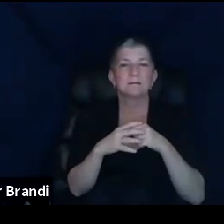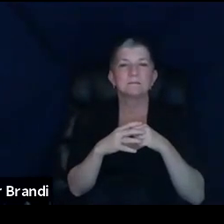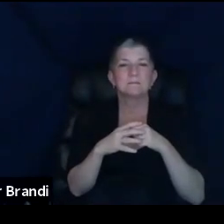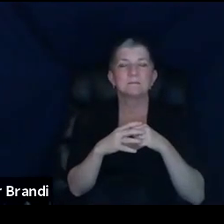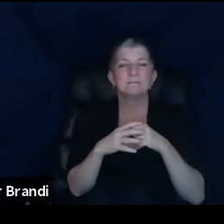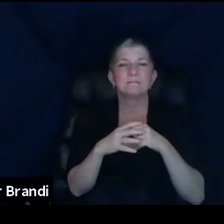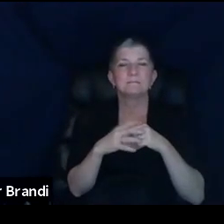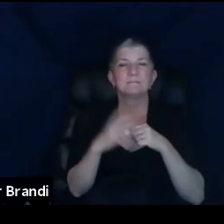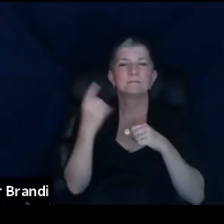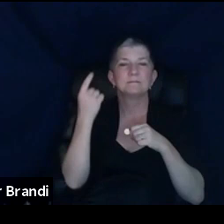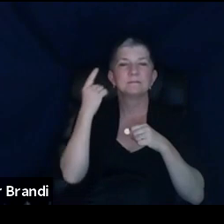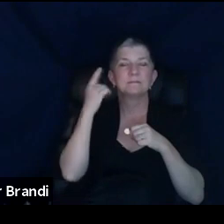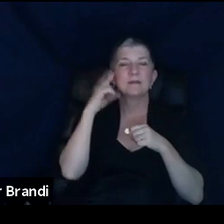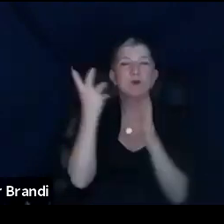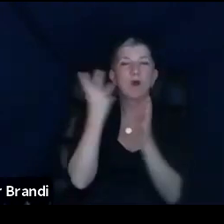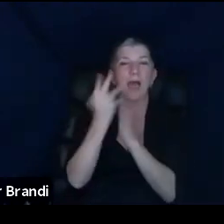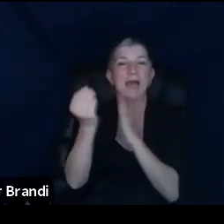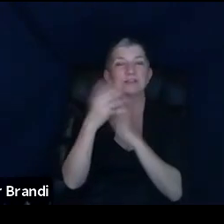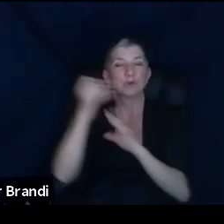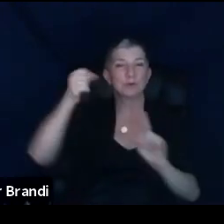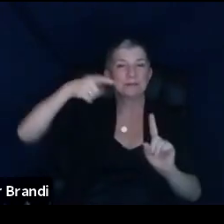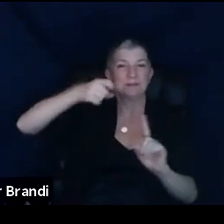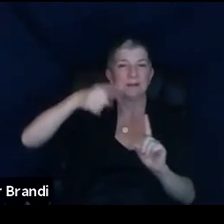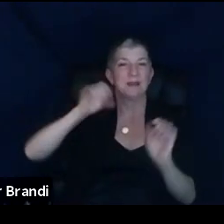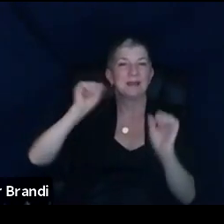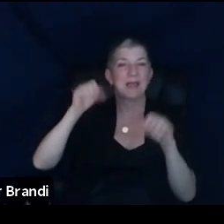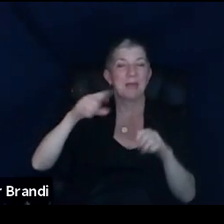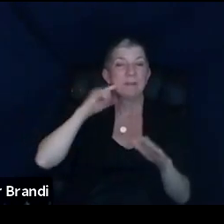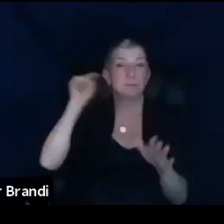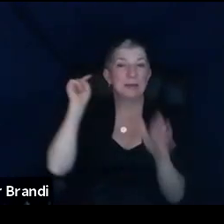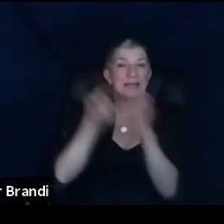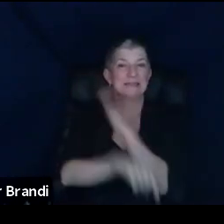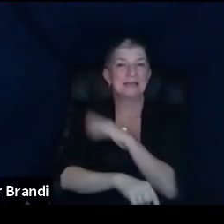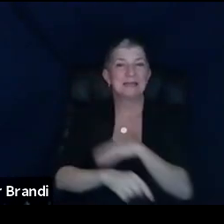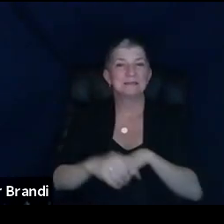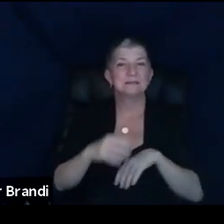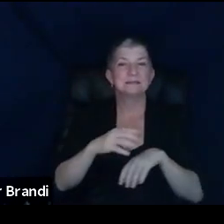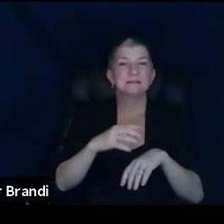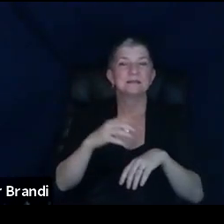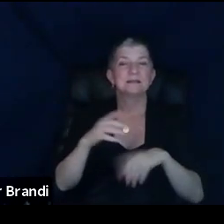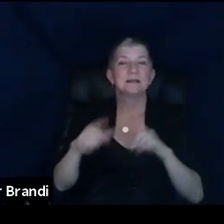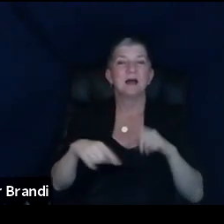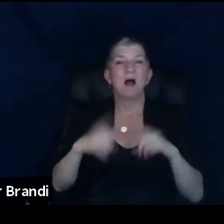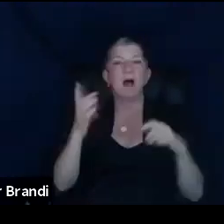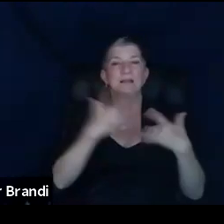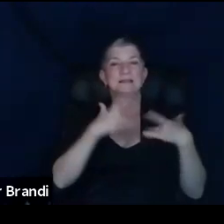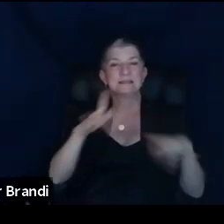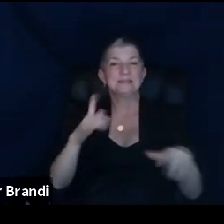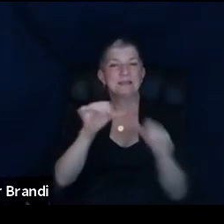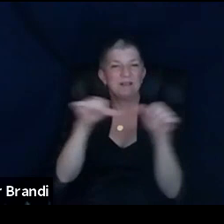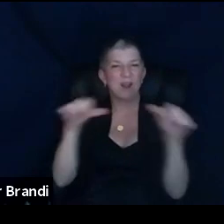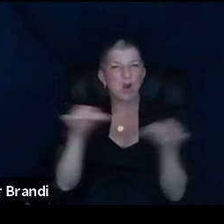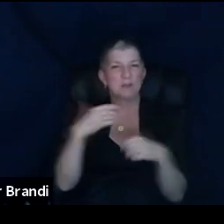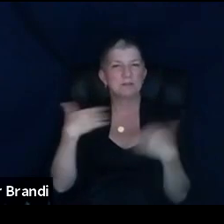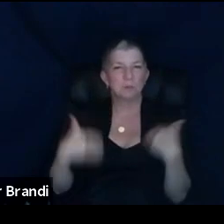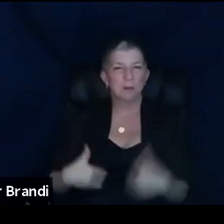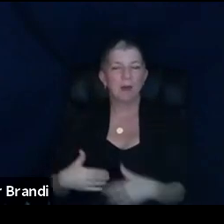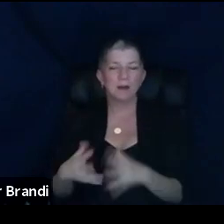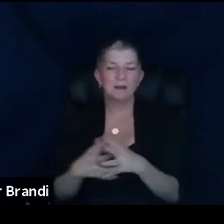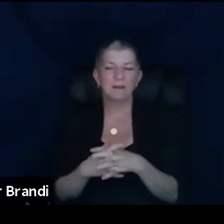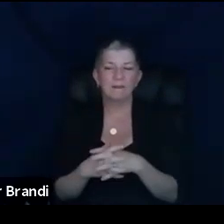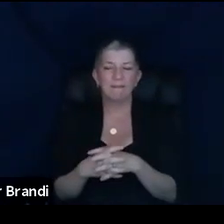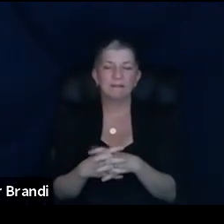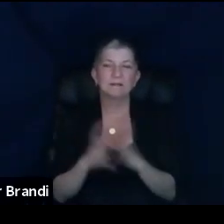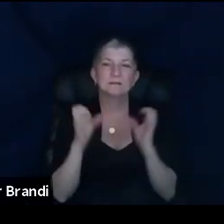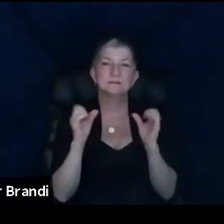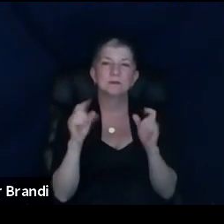So for external stimulation, it can be pretty intense, just running it over different sensitive areas of your body. And so